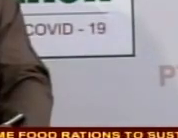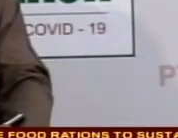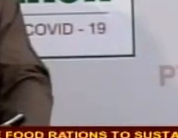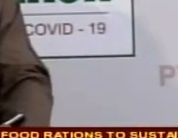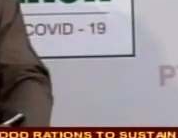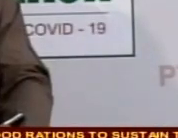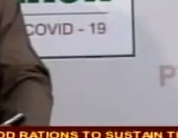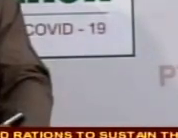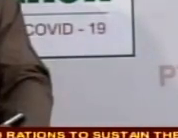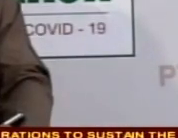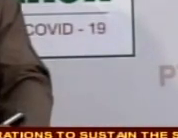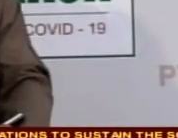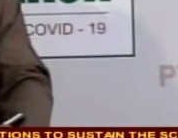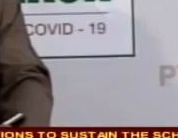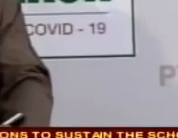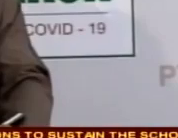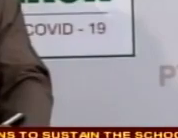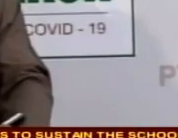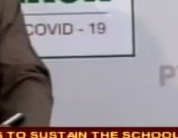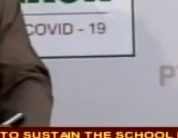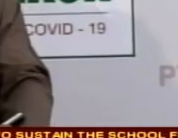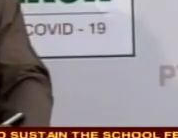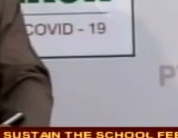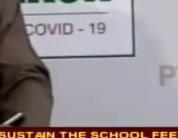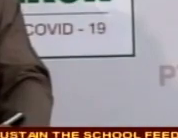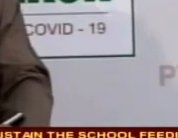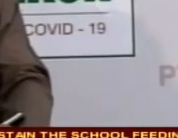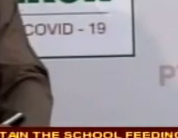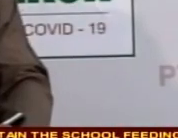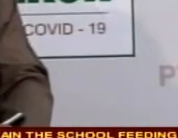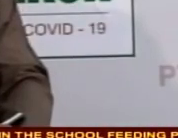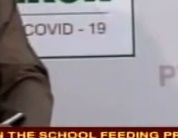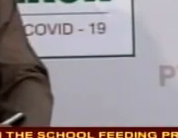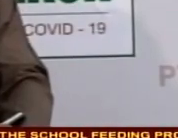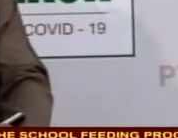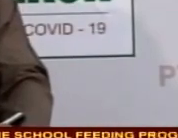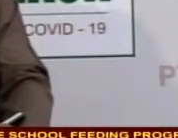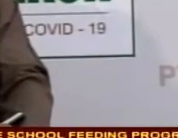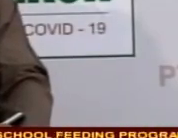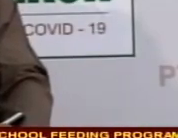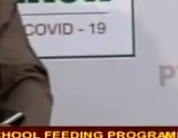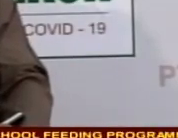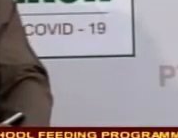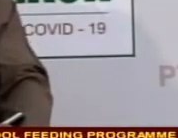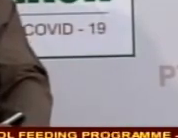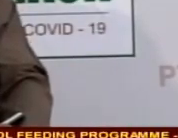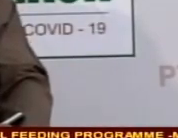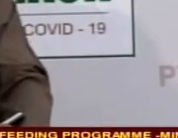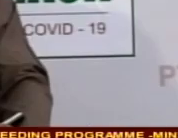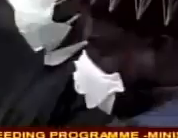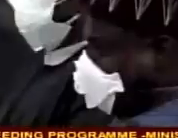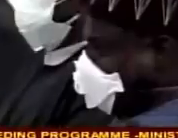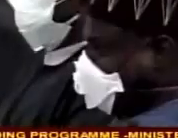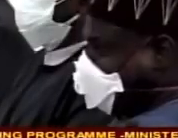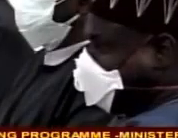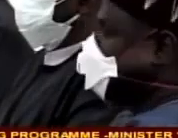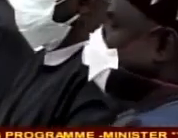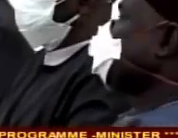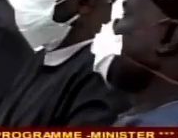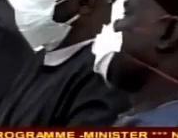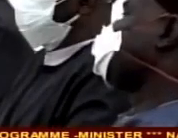him to take sample for second test. And when he approached the doctor told him they have run out of test